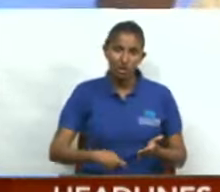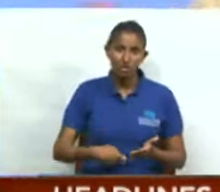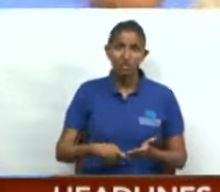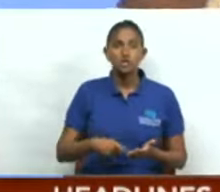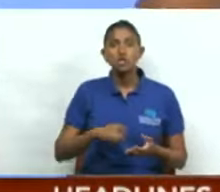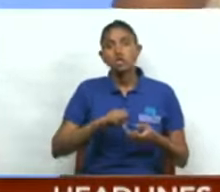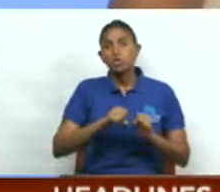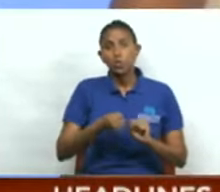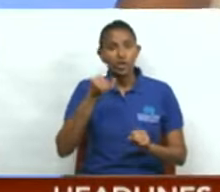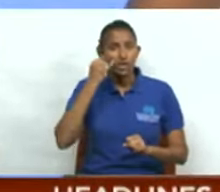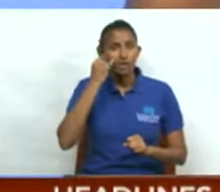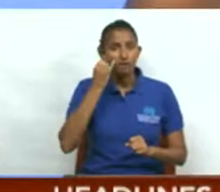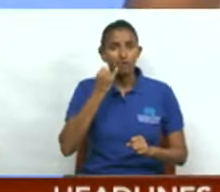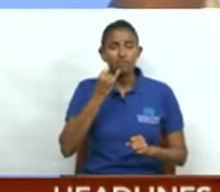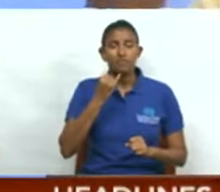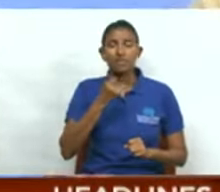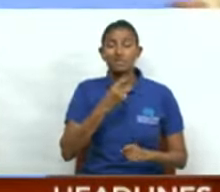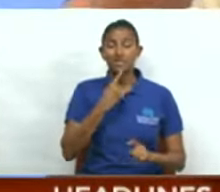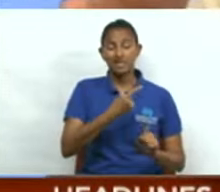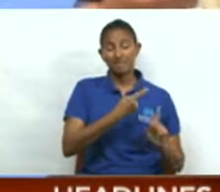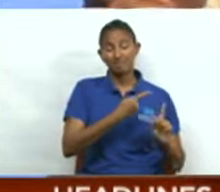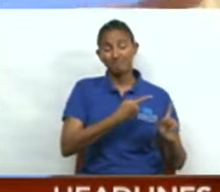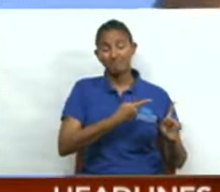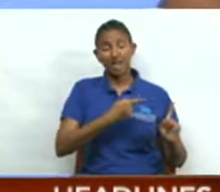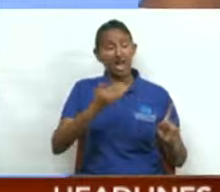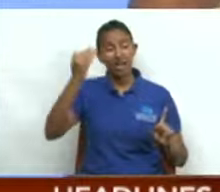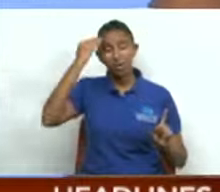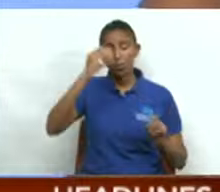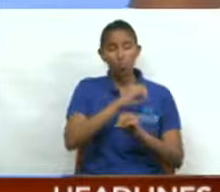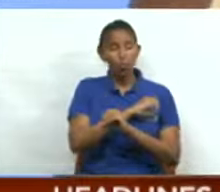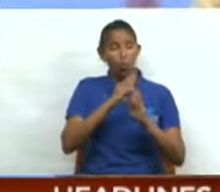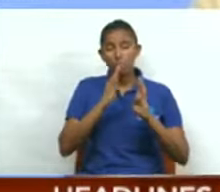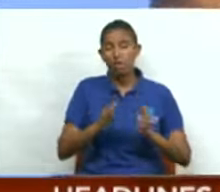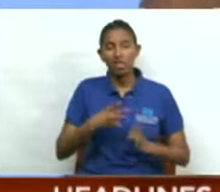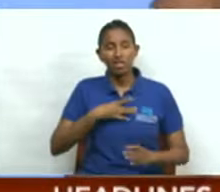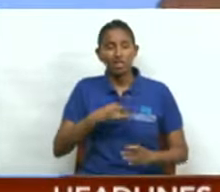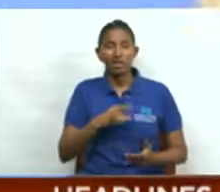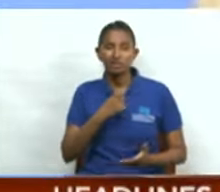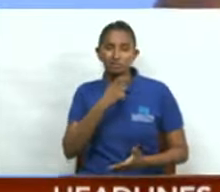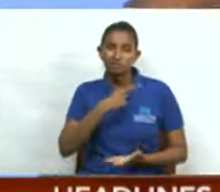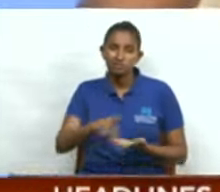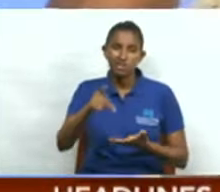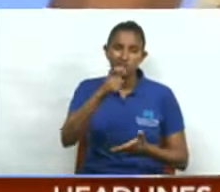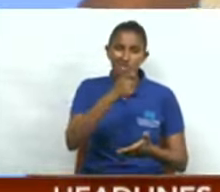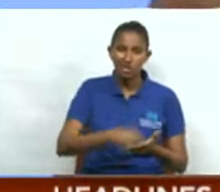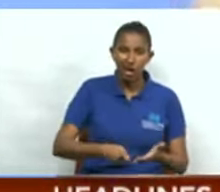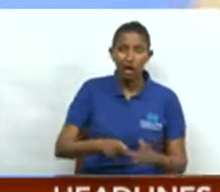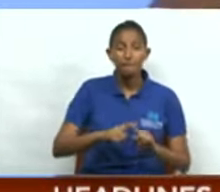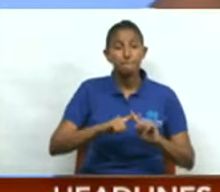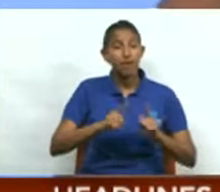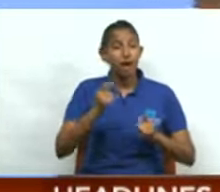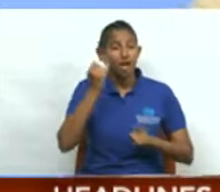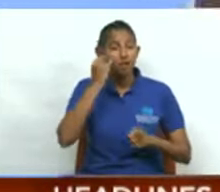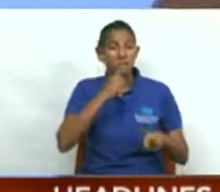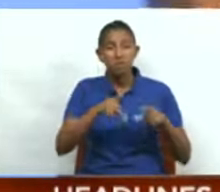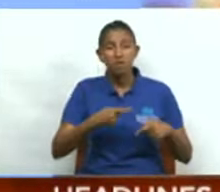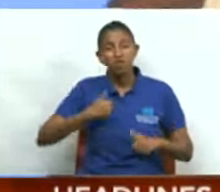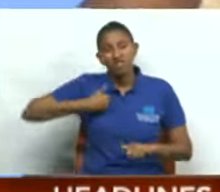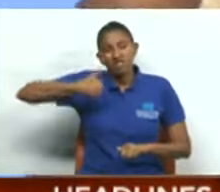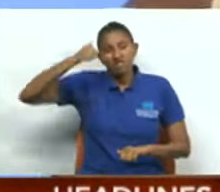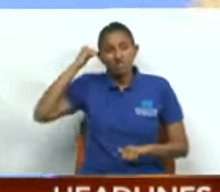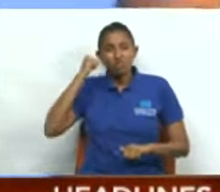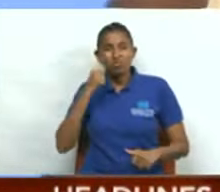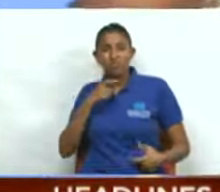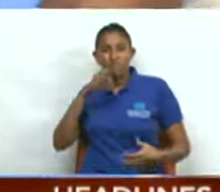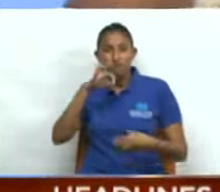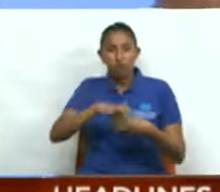know nobody likes to pay tax. But if that is the basis on which we will change the government and put it in the hands of other